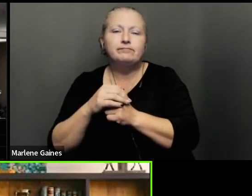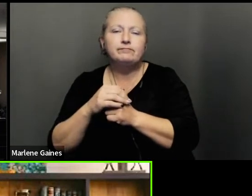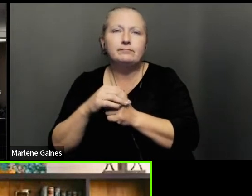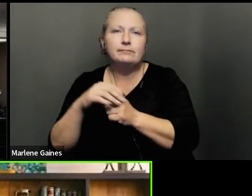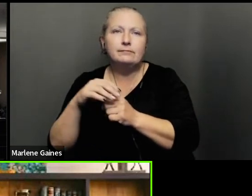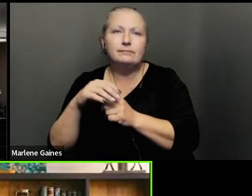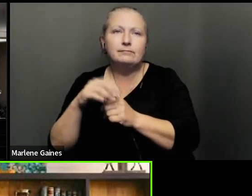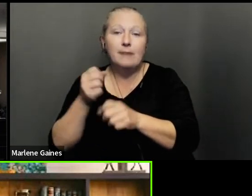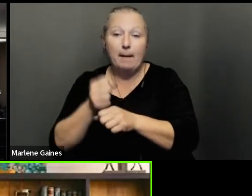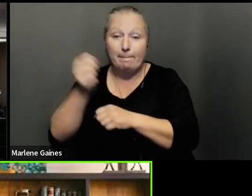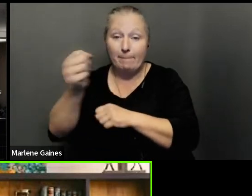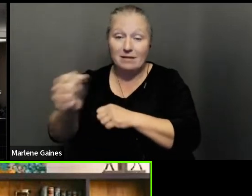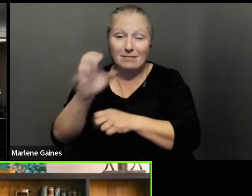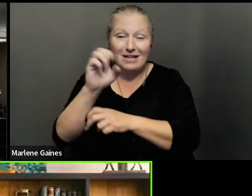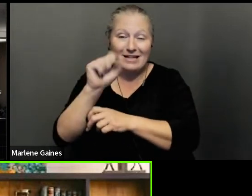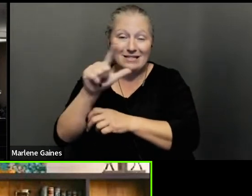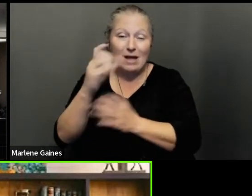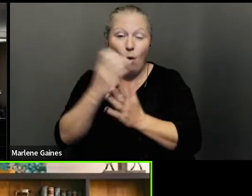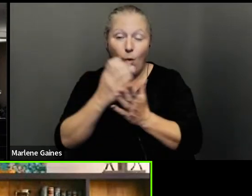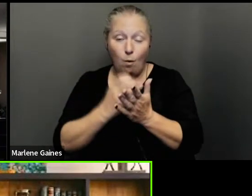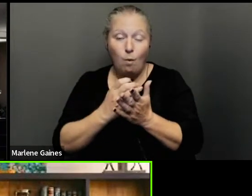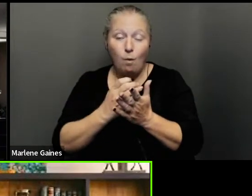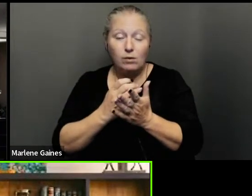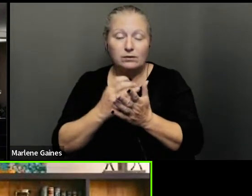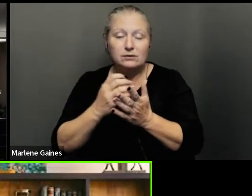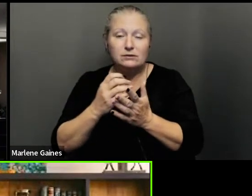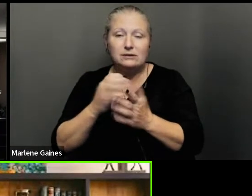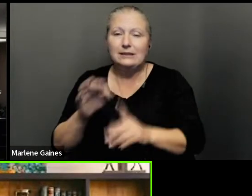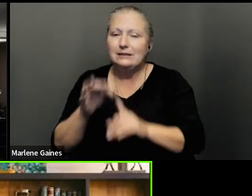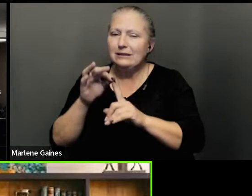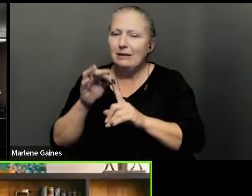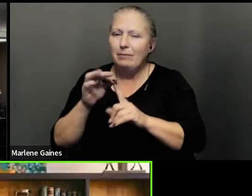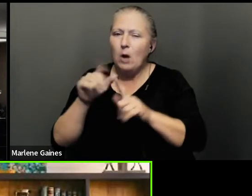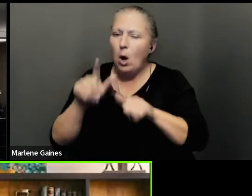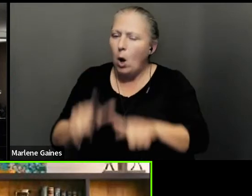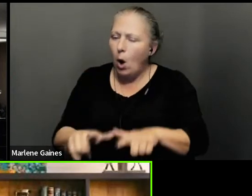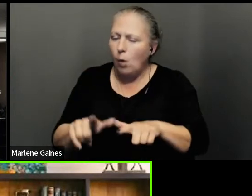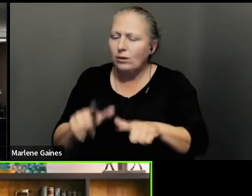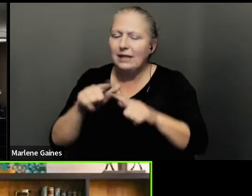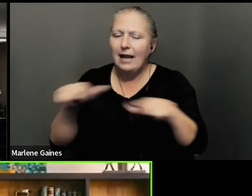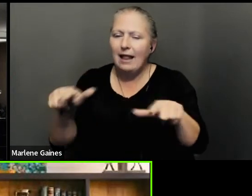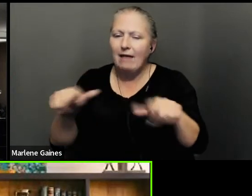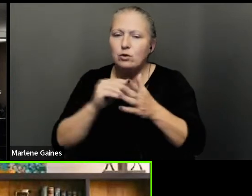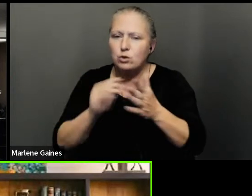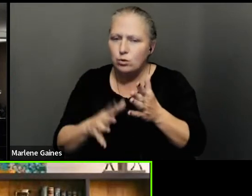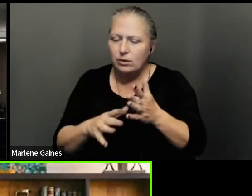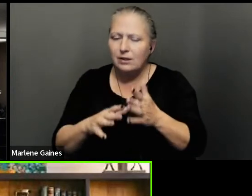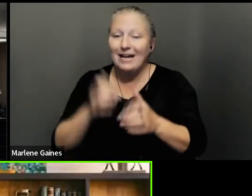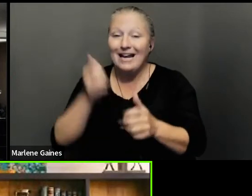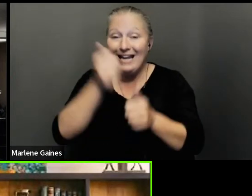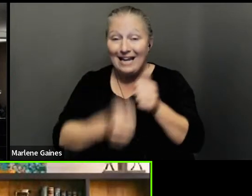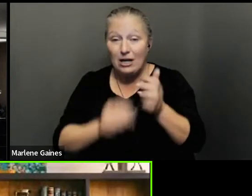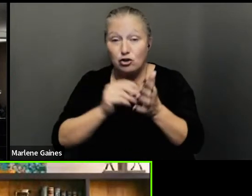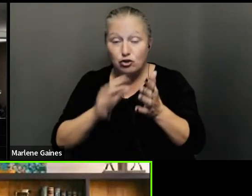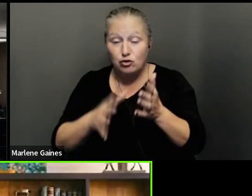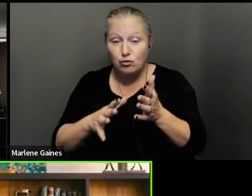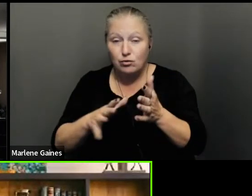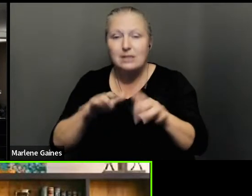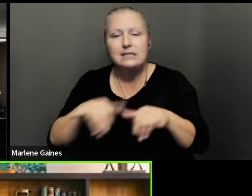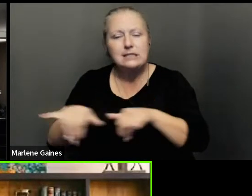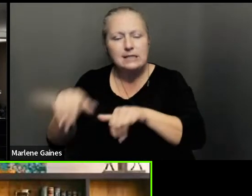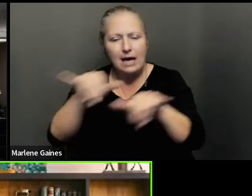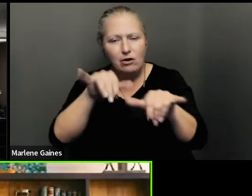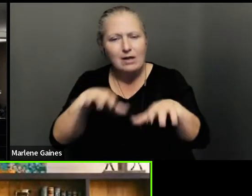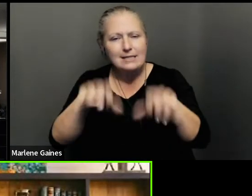For placement in ESL courses, with the exception of the various lowest level student, each student takes a standardized reading